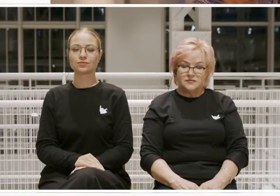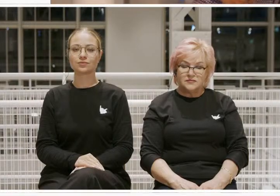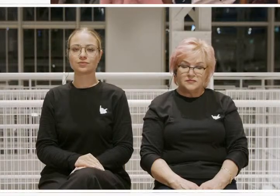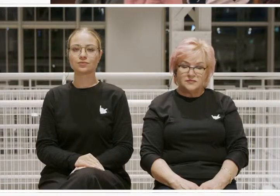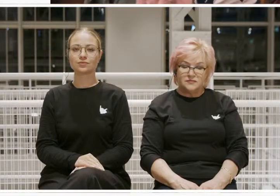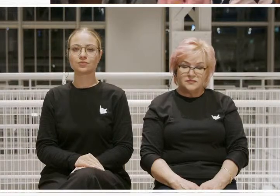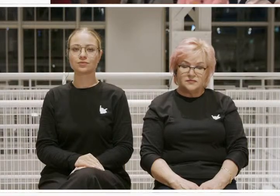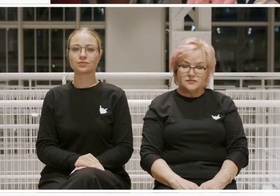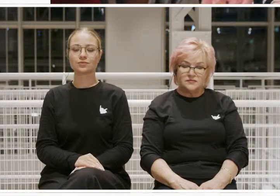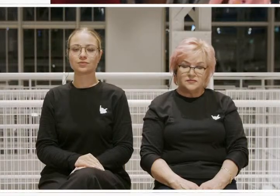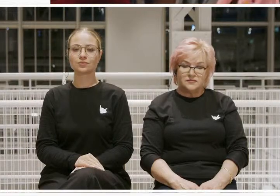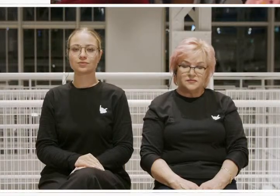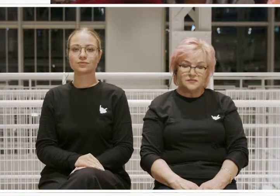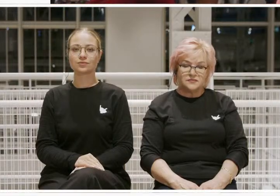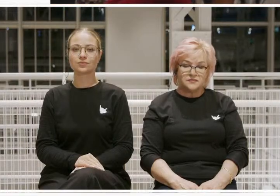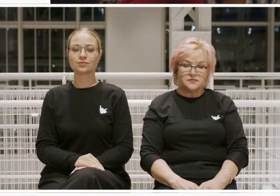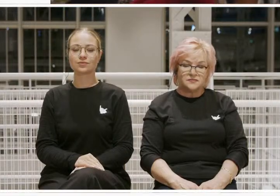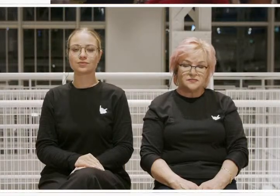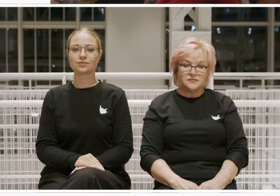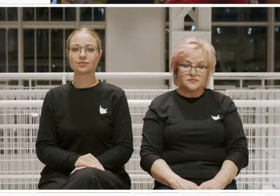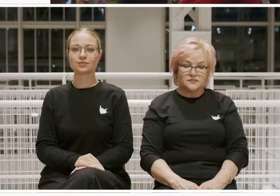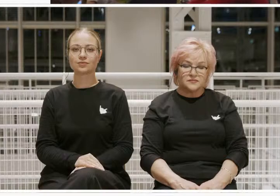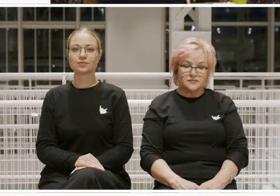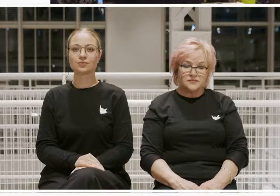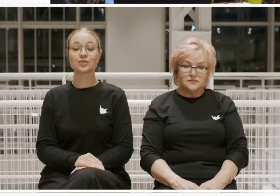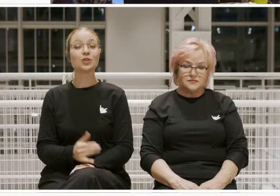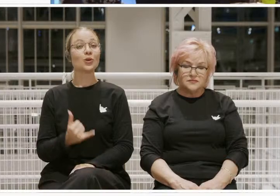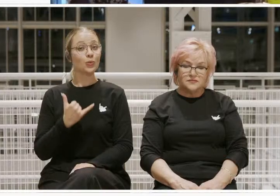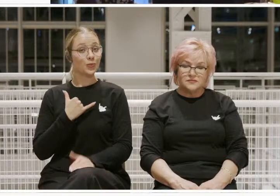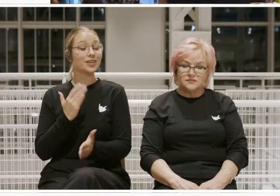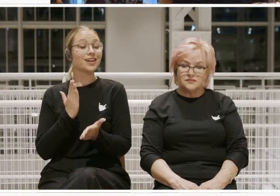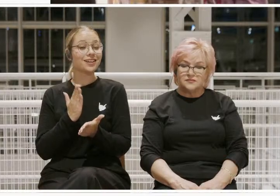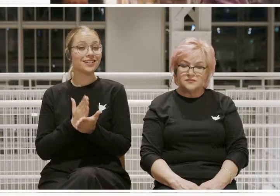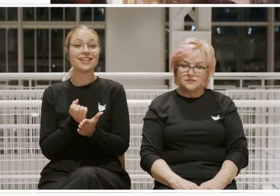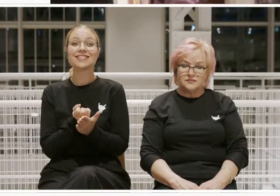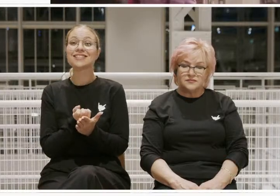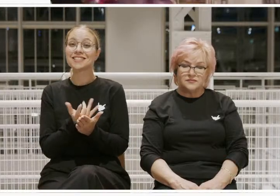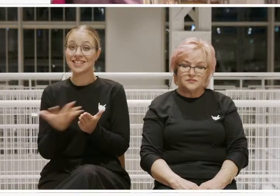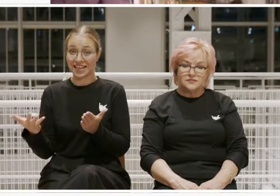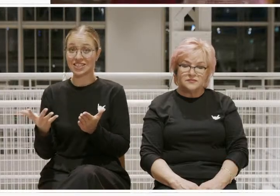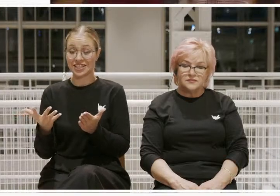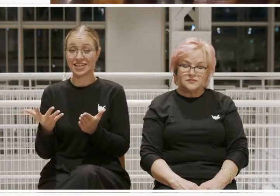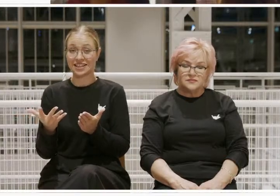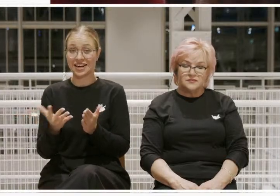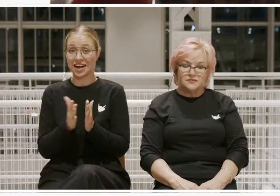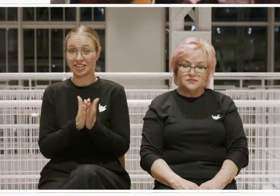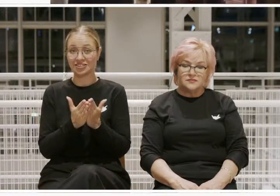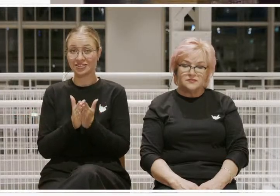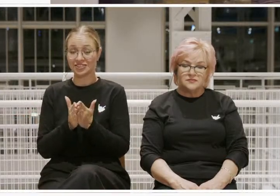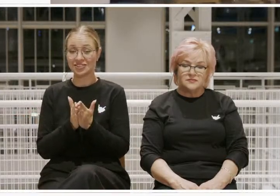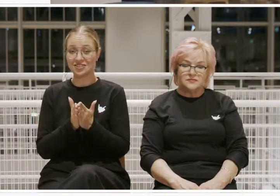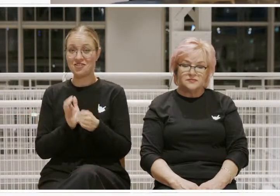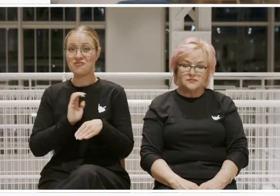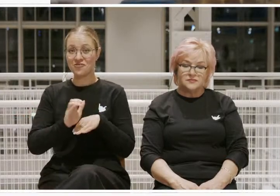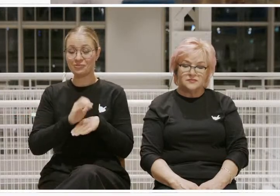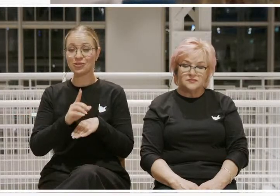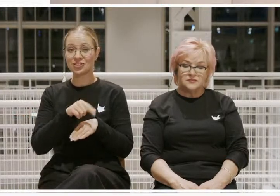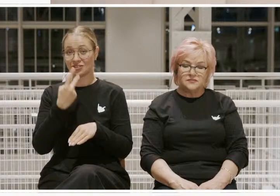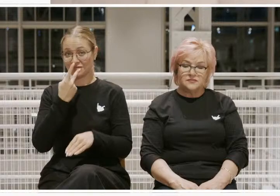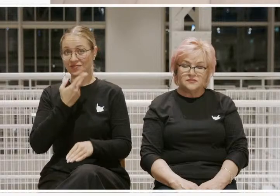By the way, I brought some publications with me, which you can see under the screen. They can be